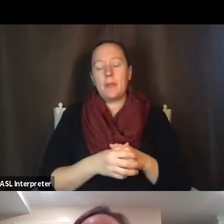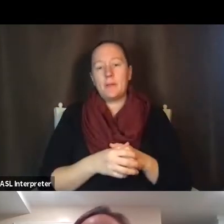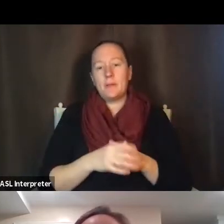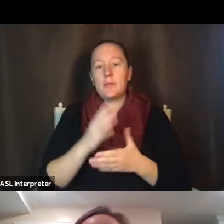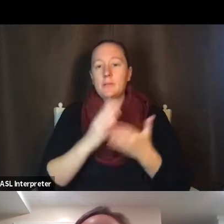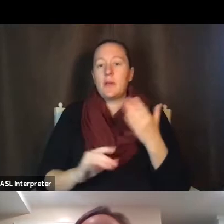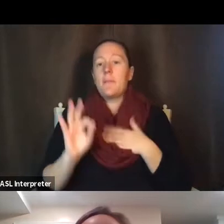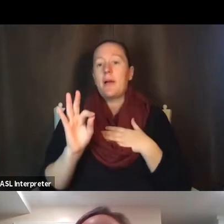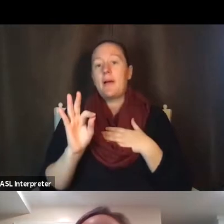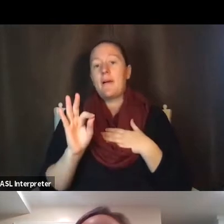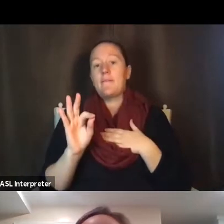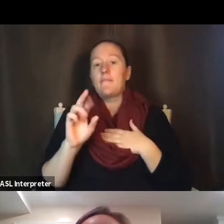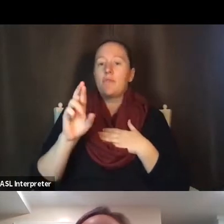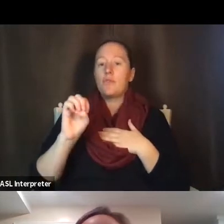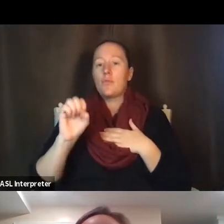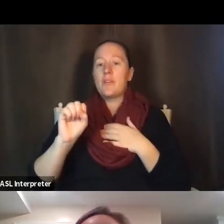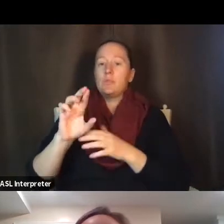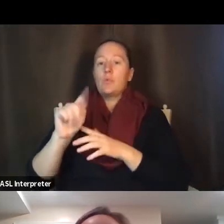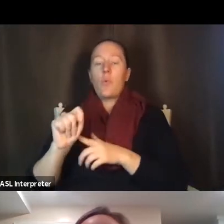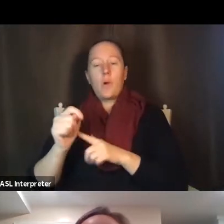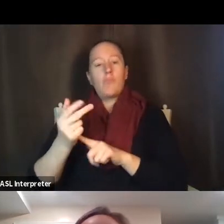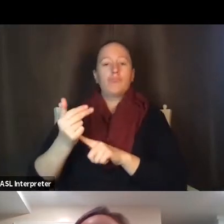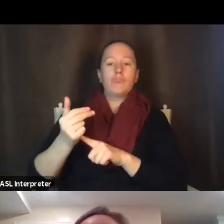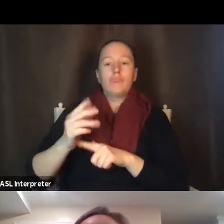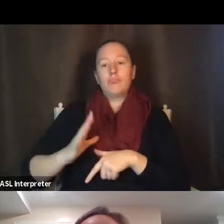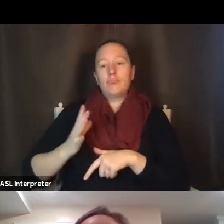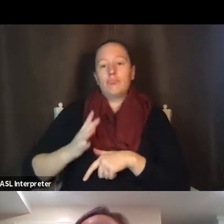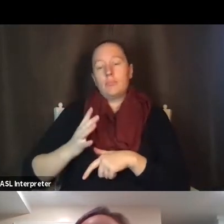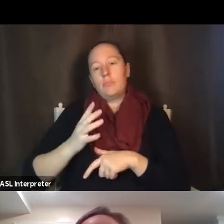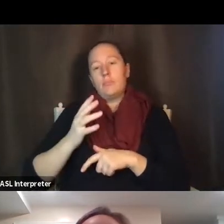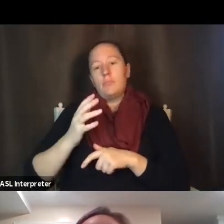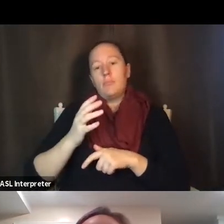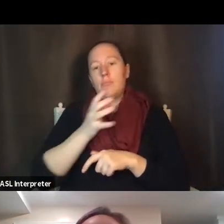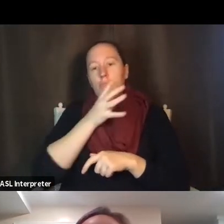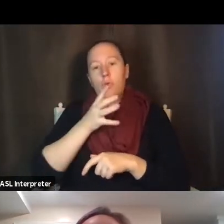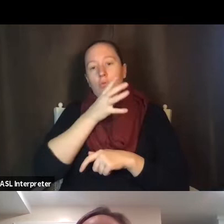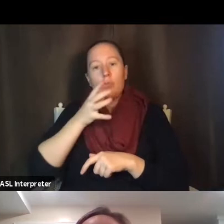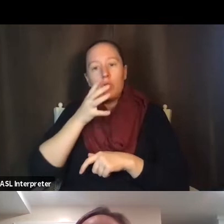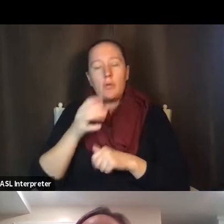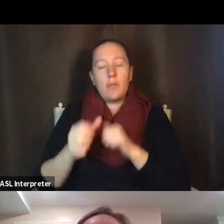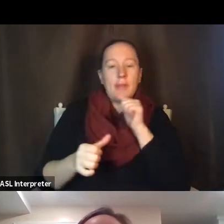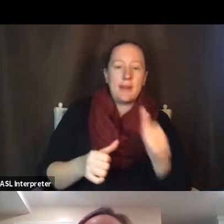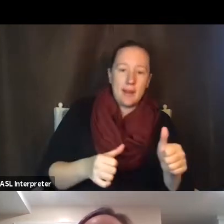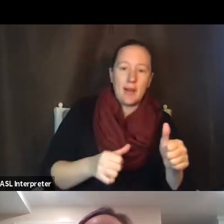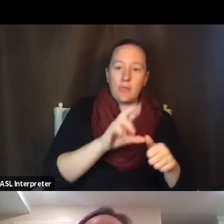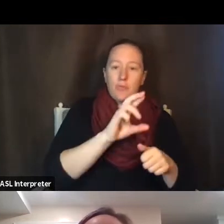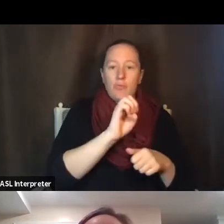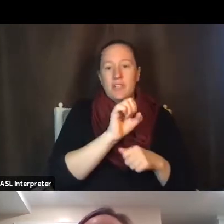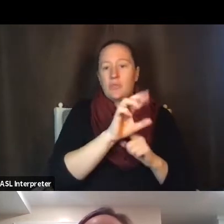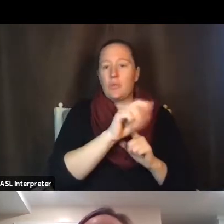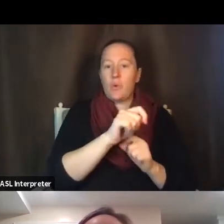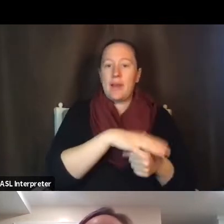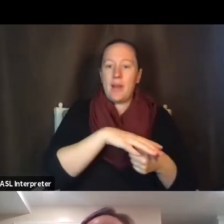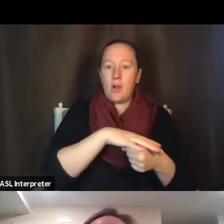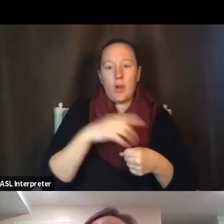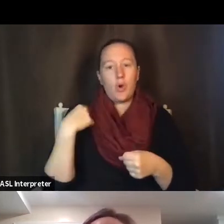some of our resort areas of the state that are rural are really different than non-resort areas of the state. So we really wanted to